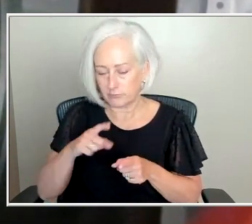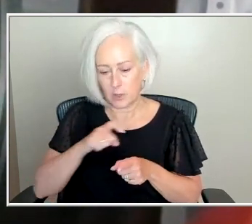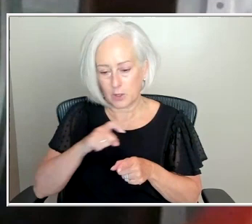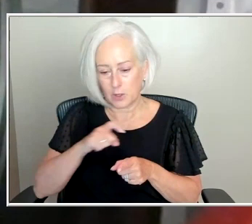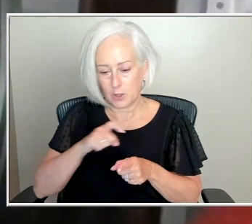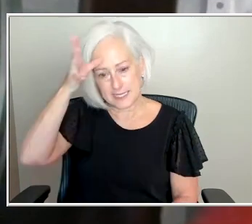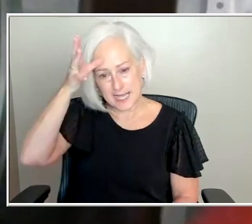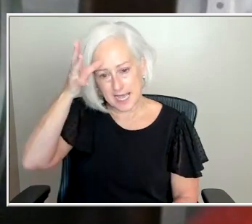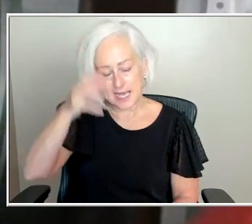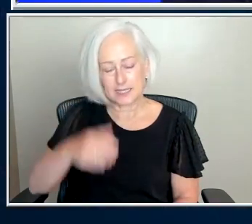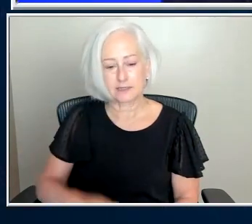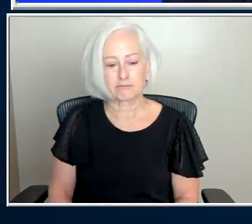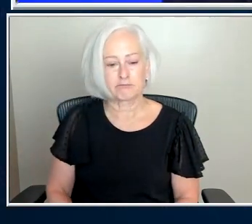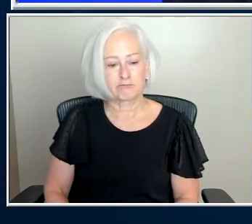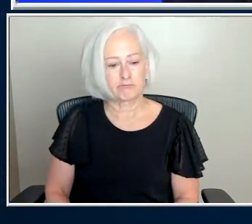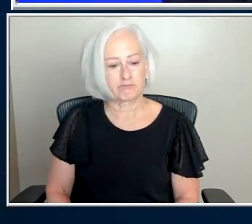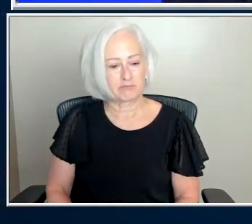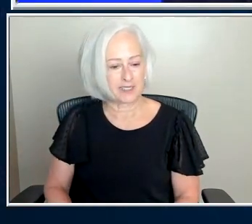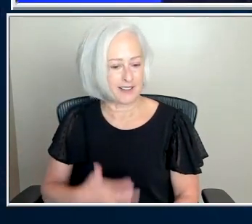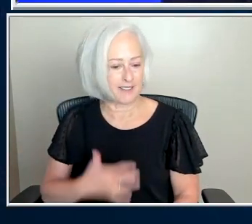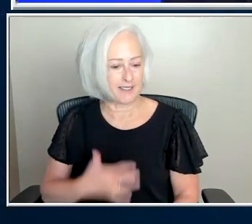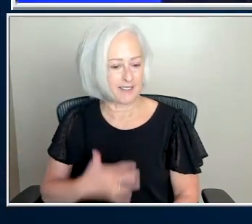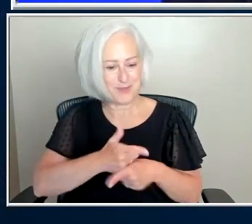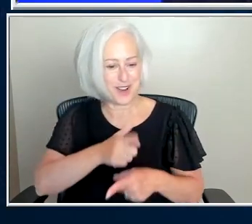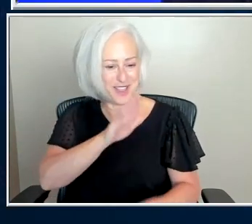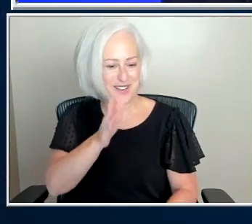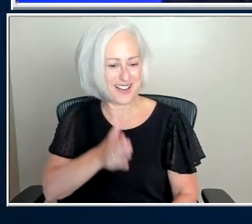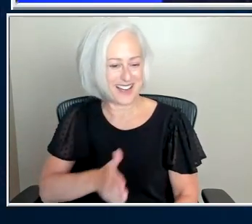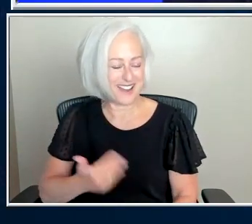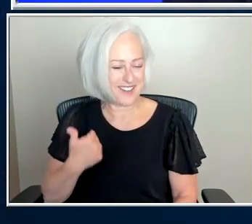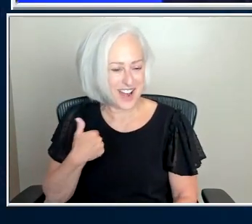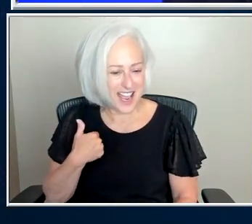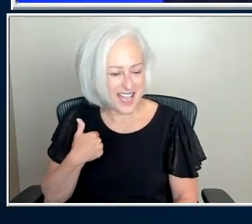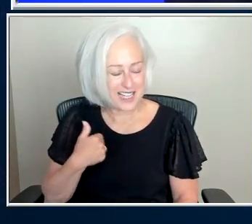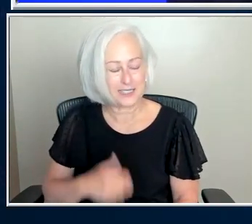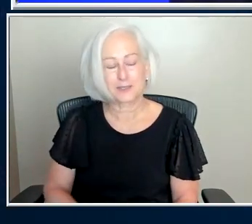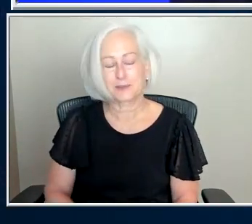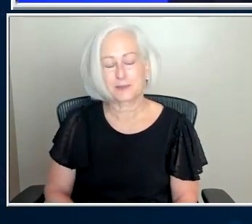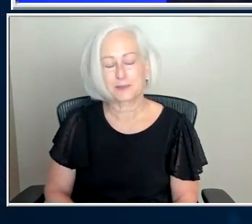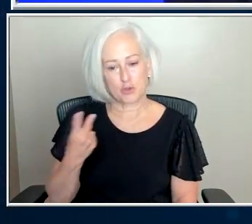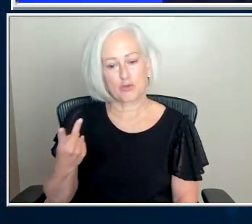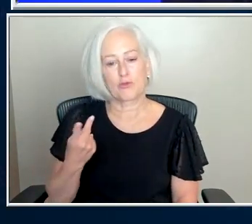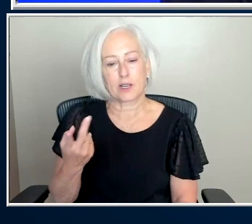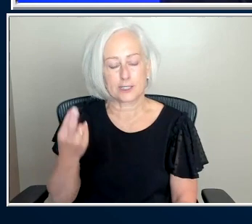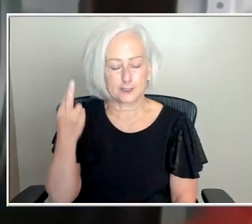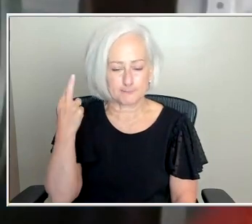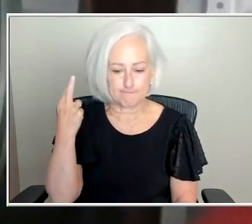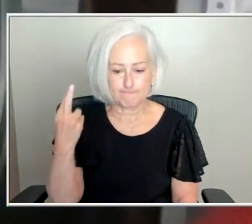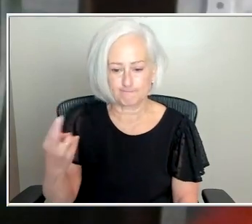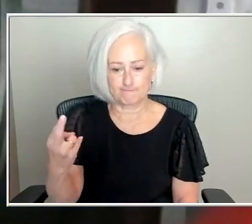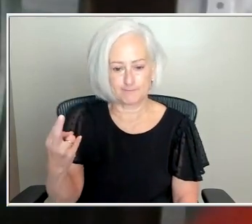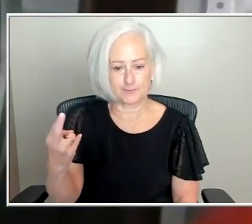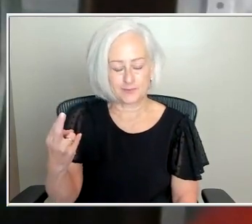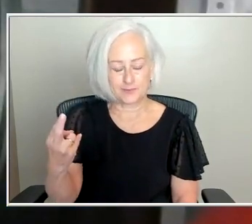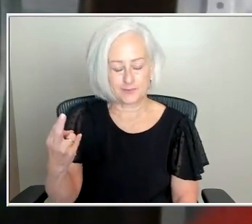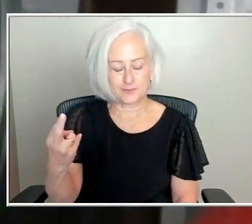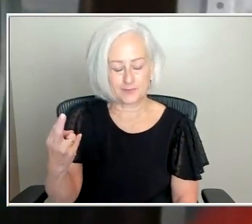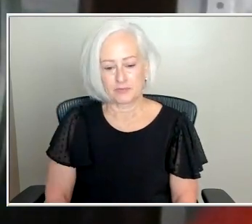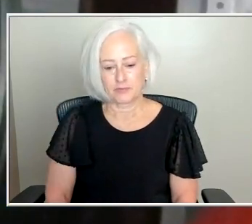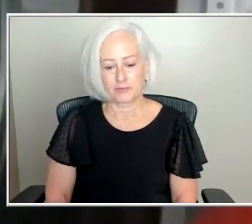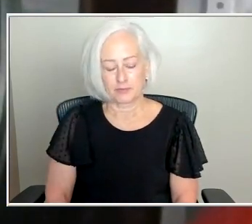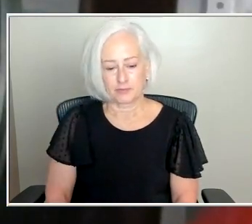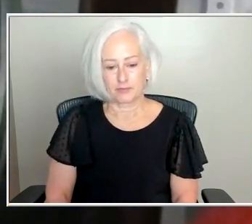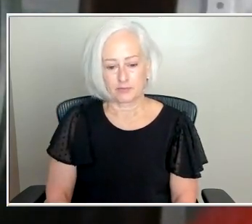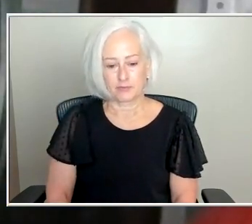I need, he's like a brother, like the brother I never had. So we're very close. We have a very strong bond, and